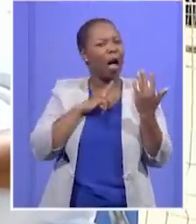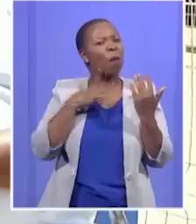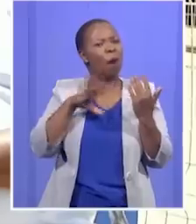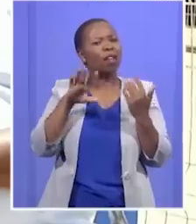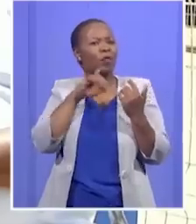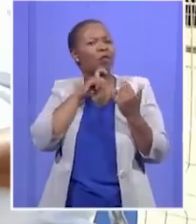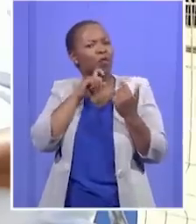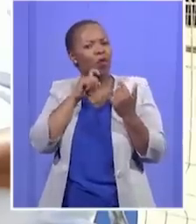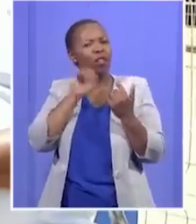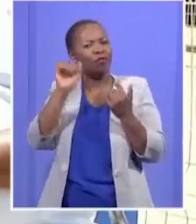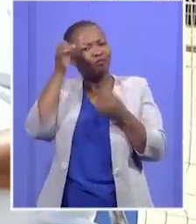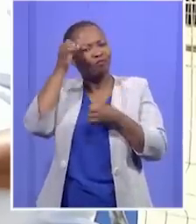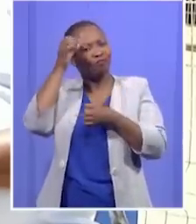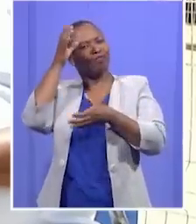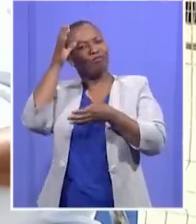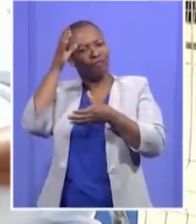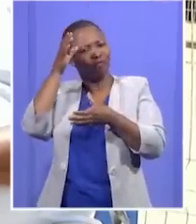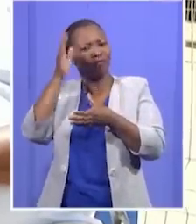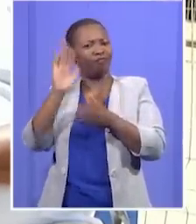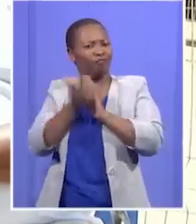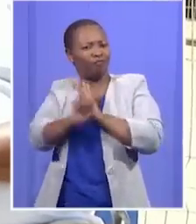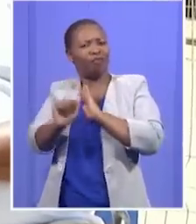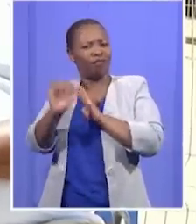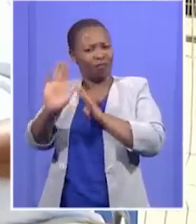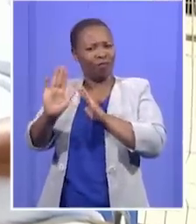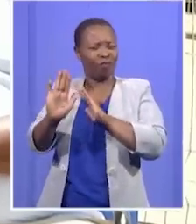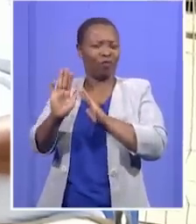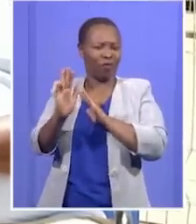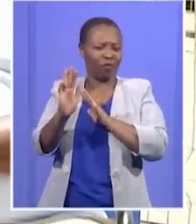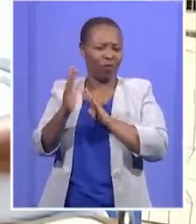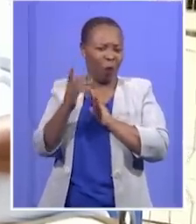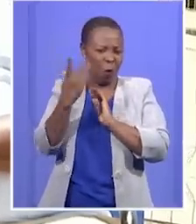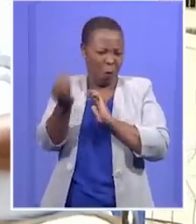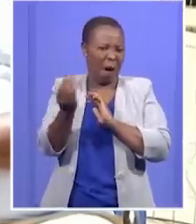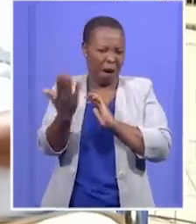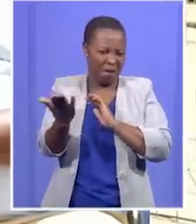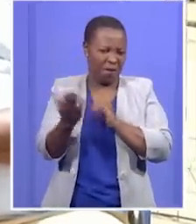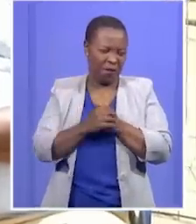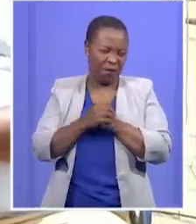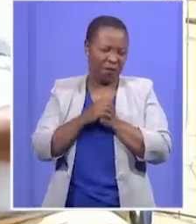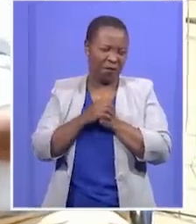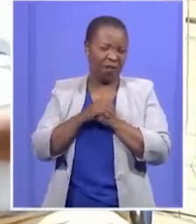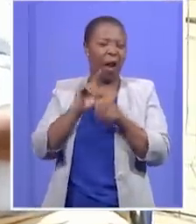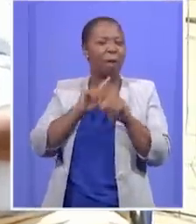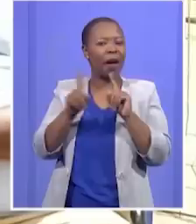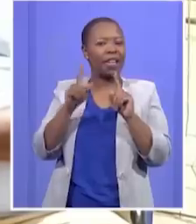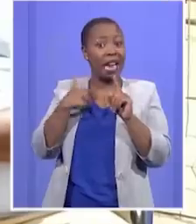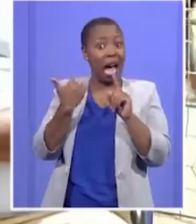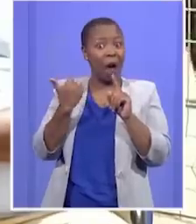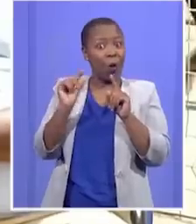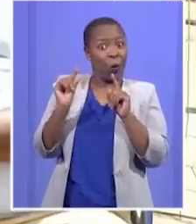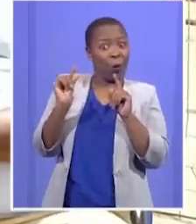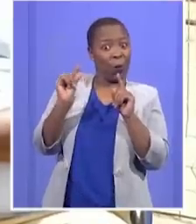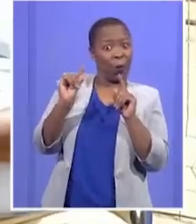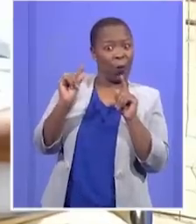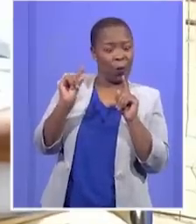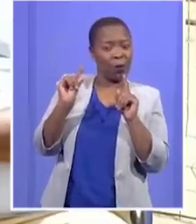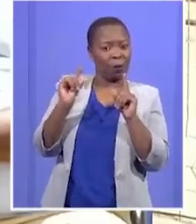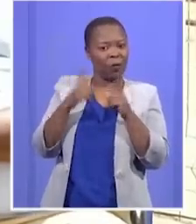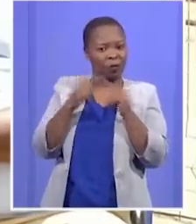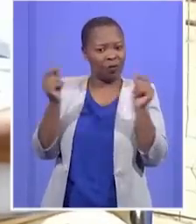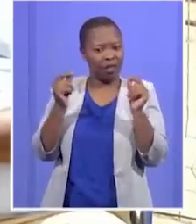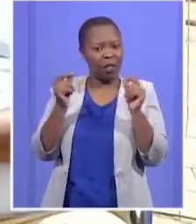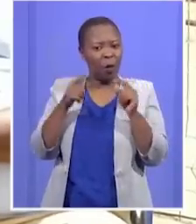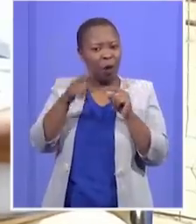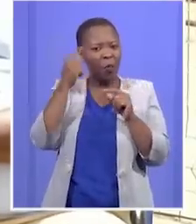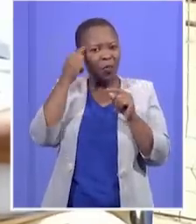that you have. Right now, we have seen that it is too close to call. What do you think is going through the minds of the